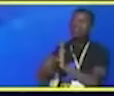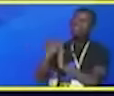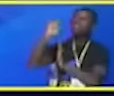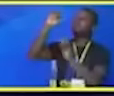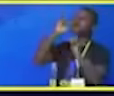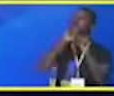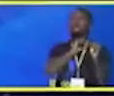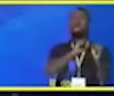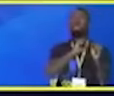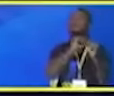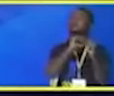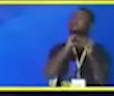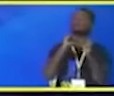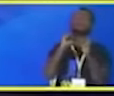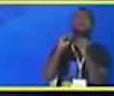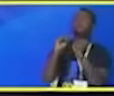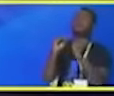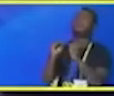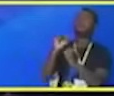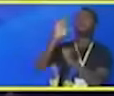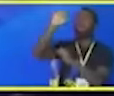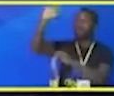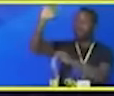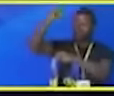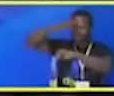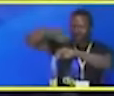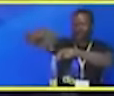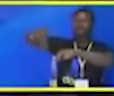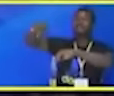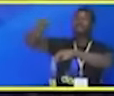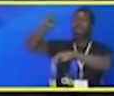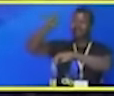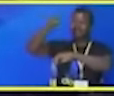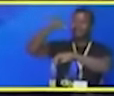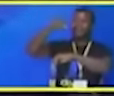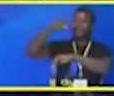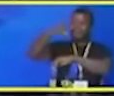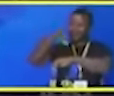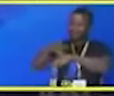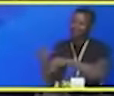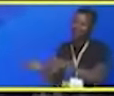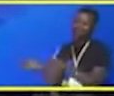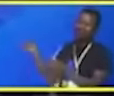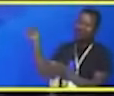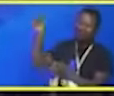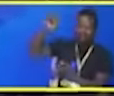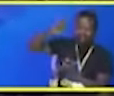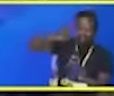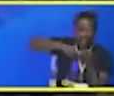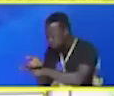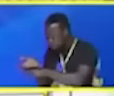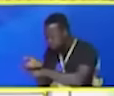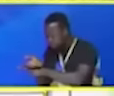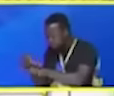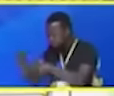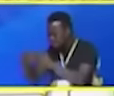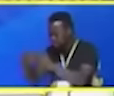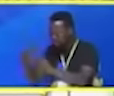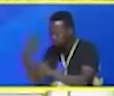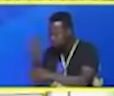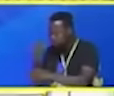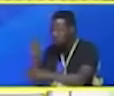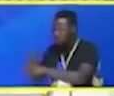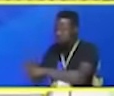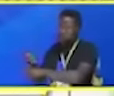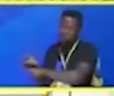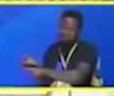power and his wisdom till the nations. And